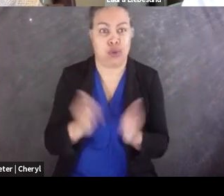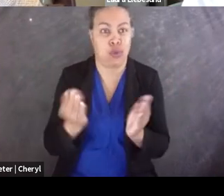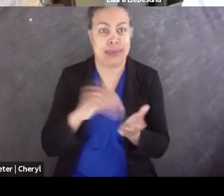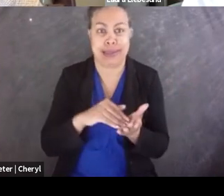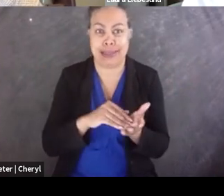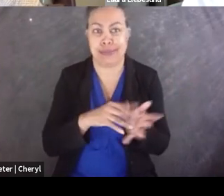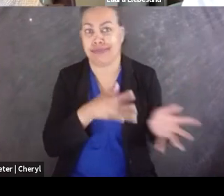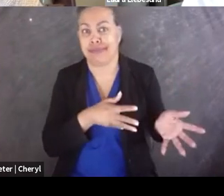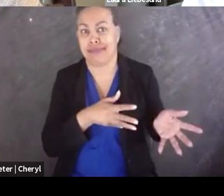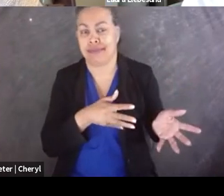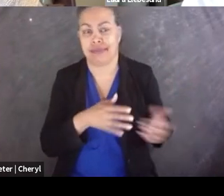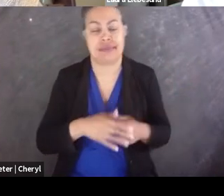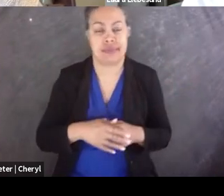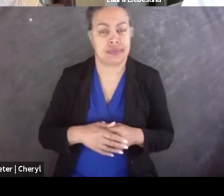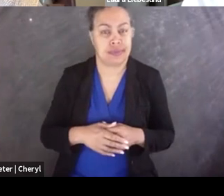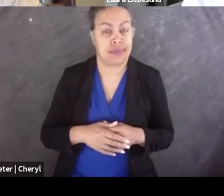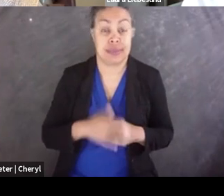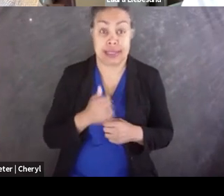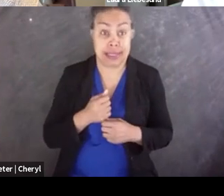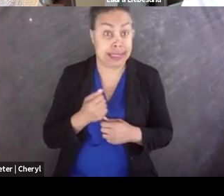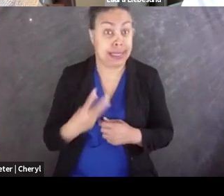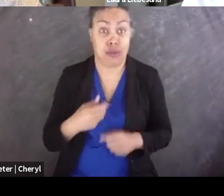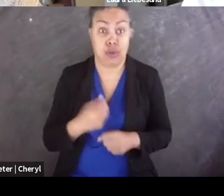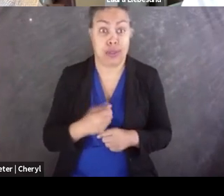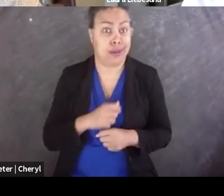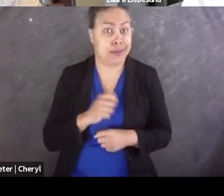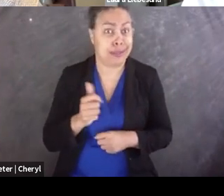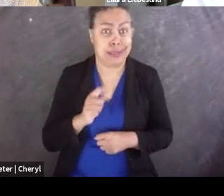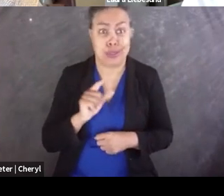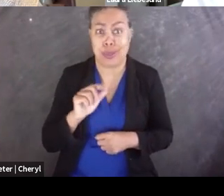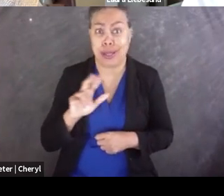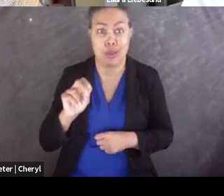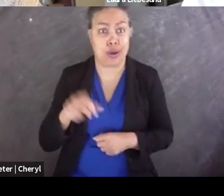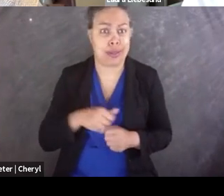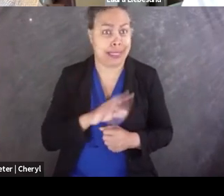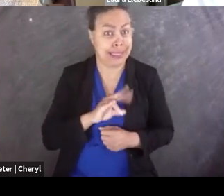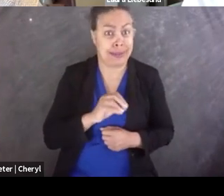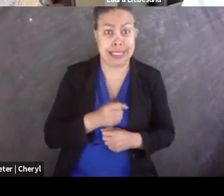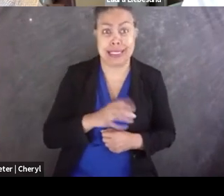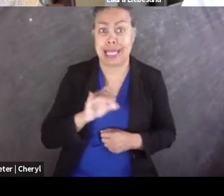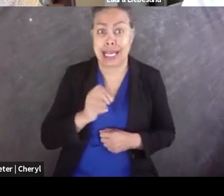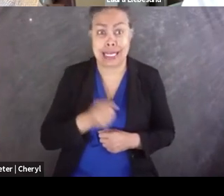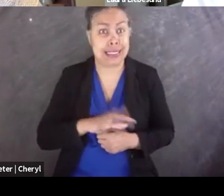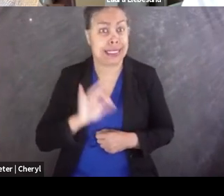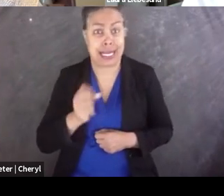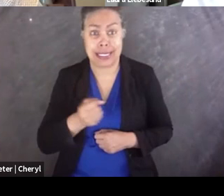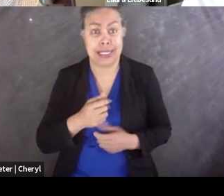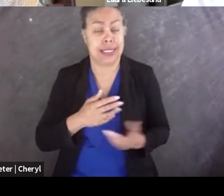There had been several decades, from the 70s to the 80s to the early 90s, when